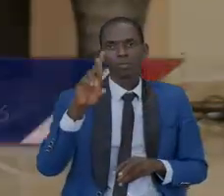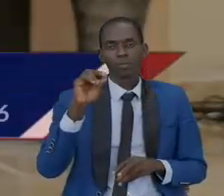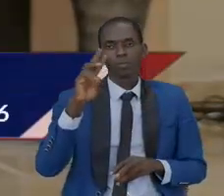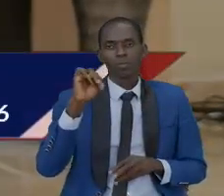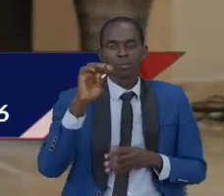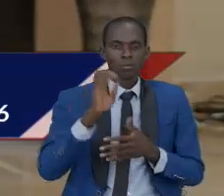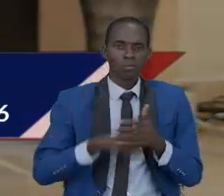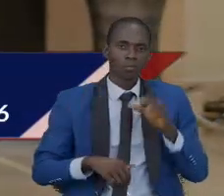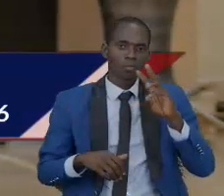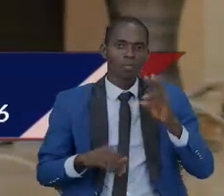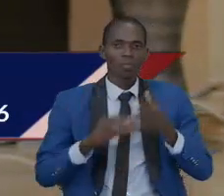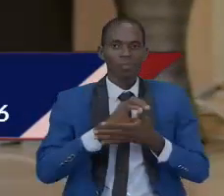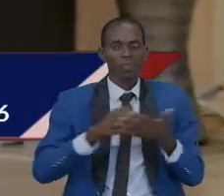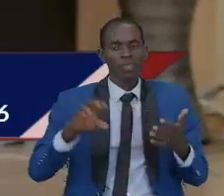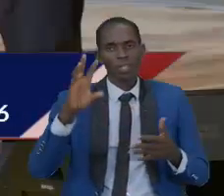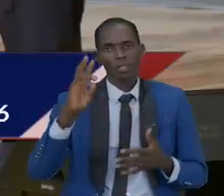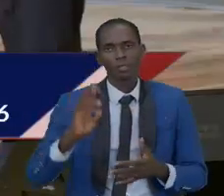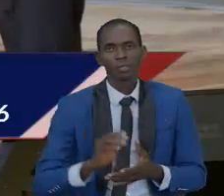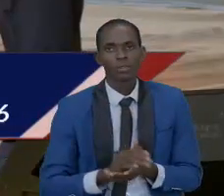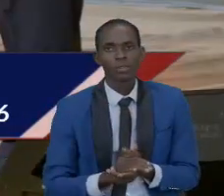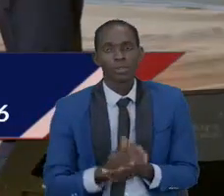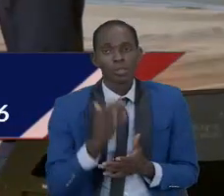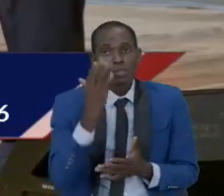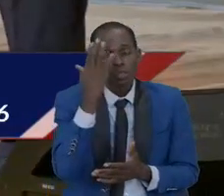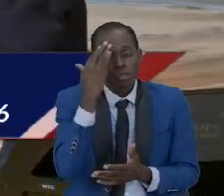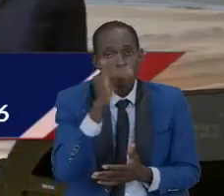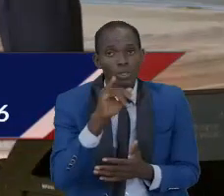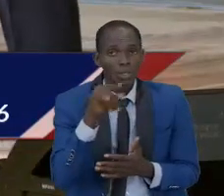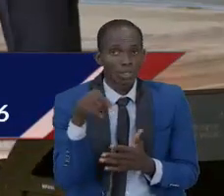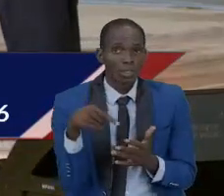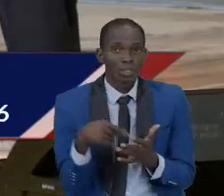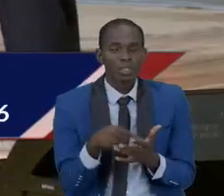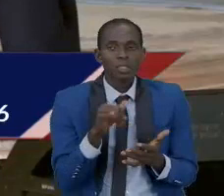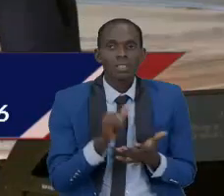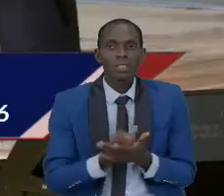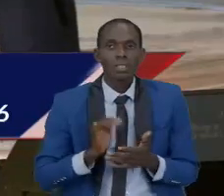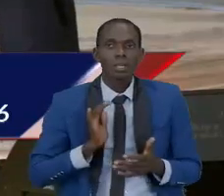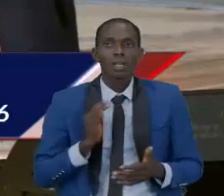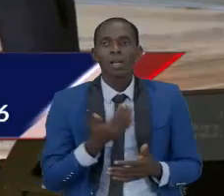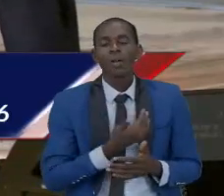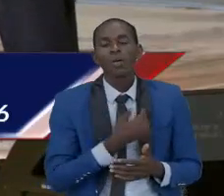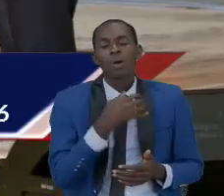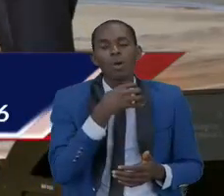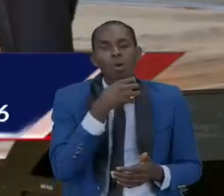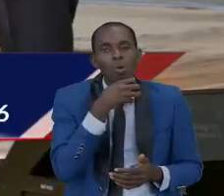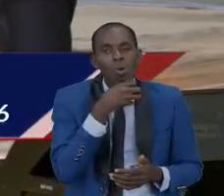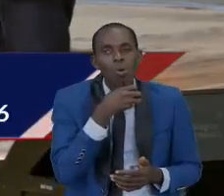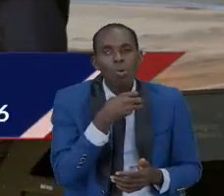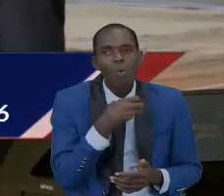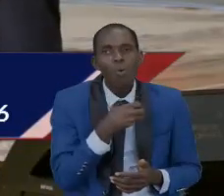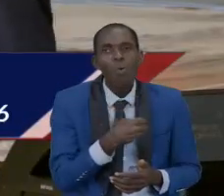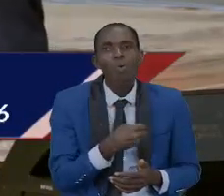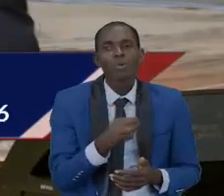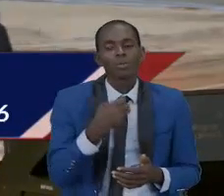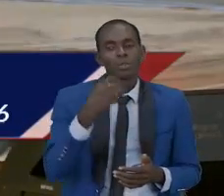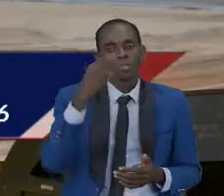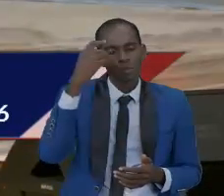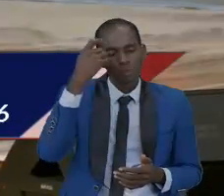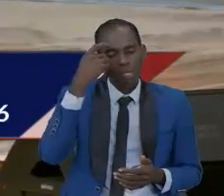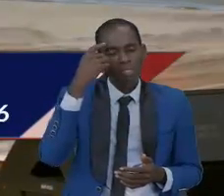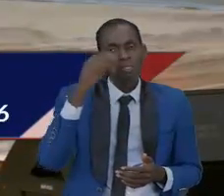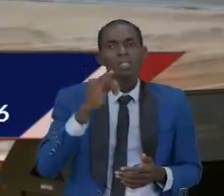6 Romans chapter 6 verse 6 knowing days that our old man is